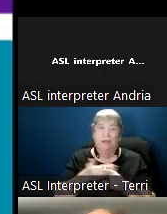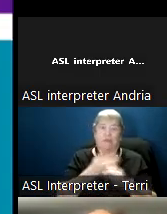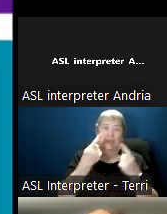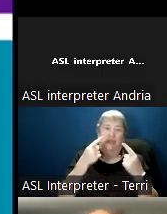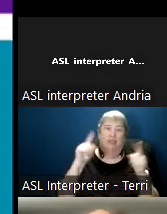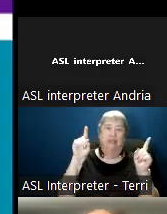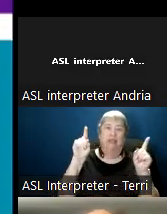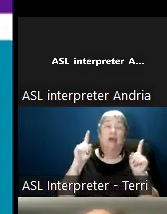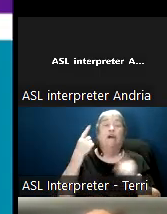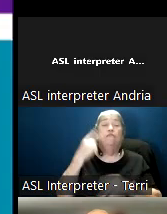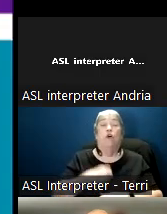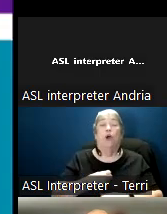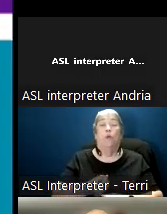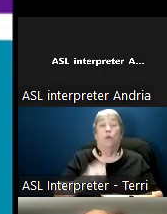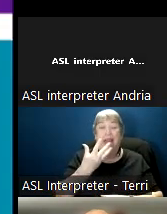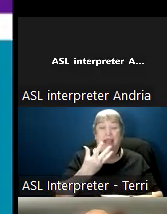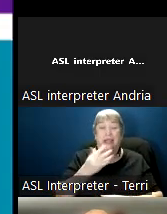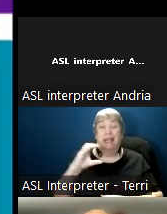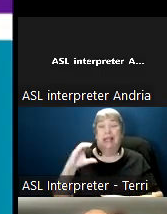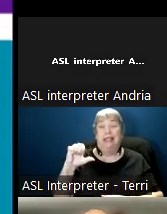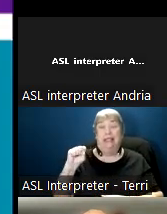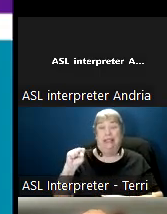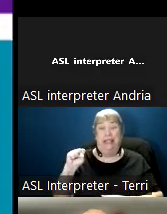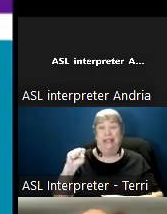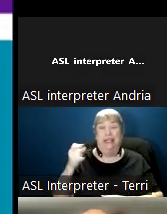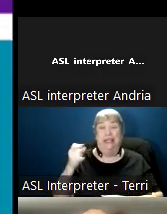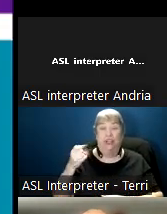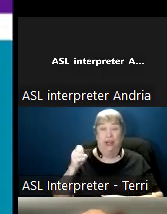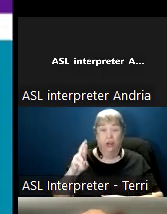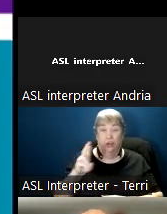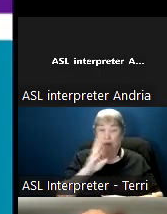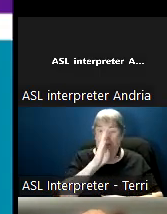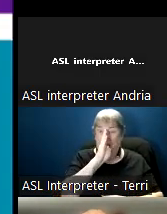white, cisgendered, heterosexual woman.